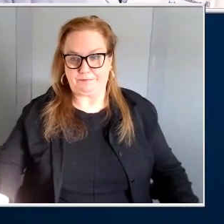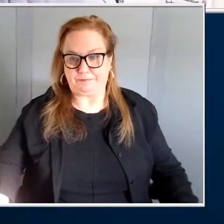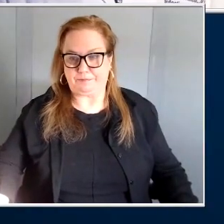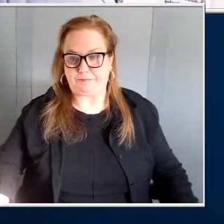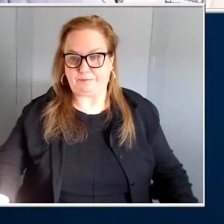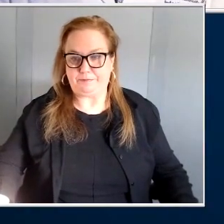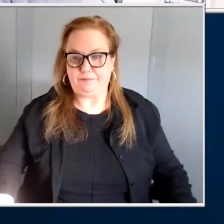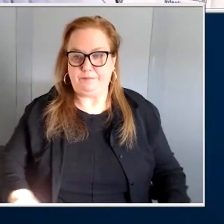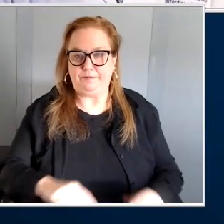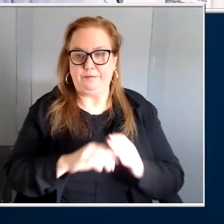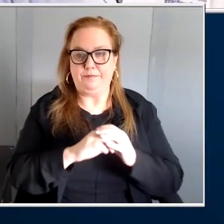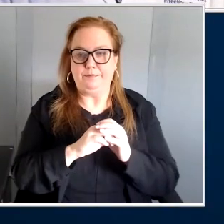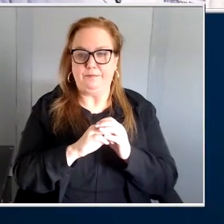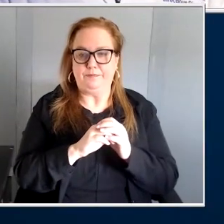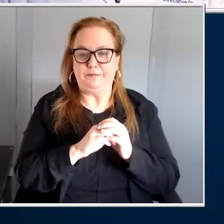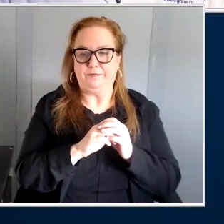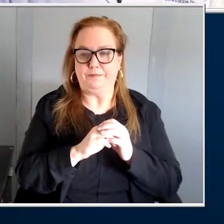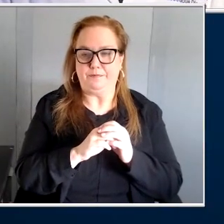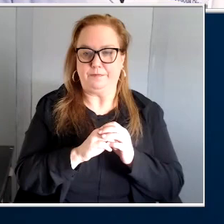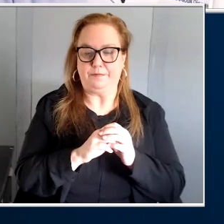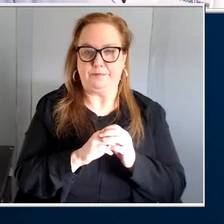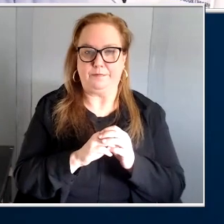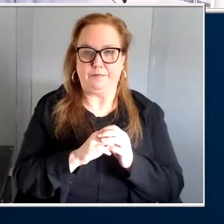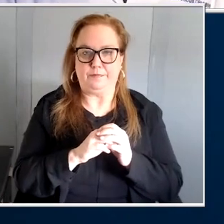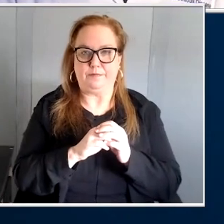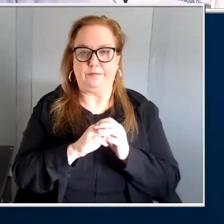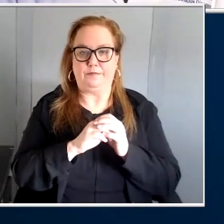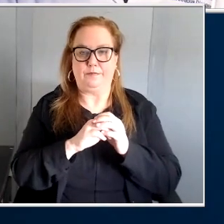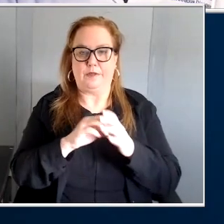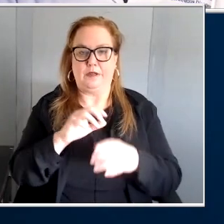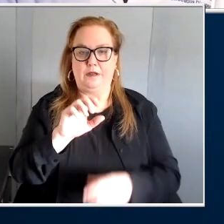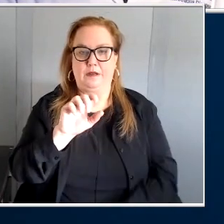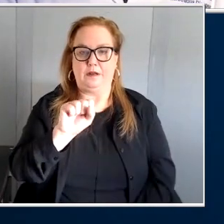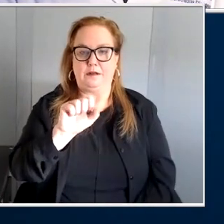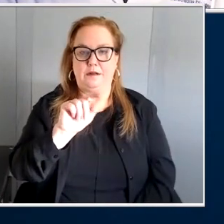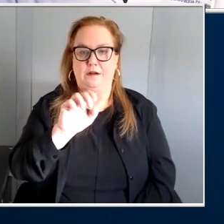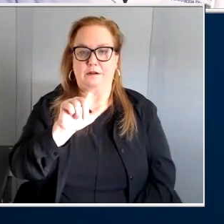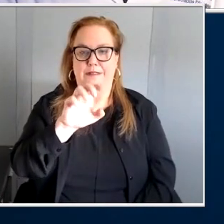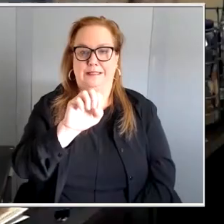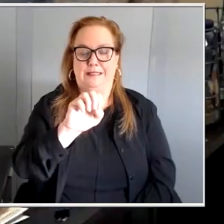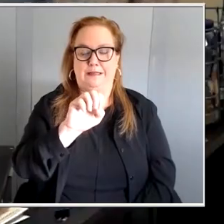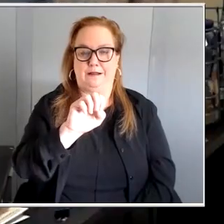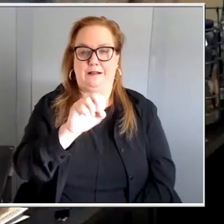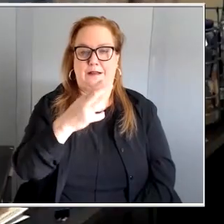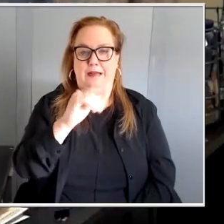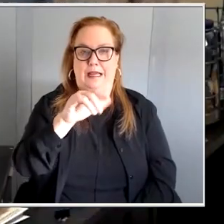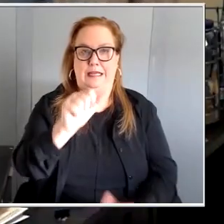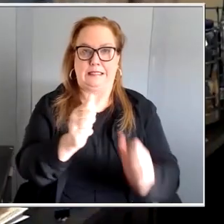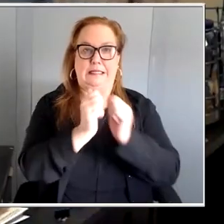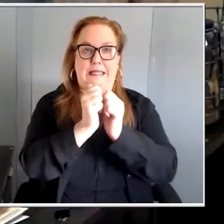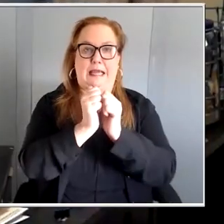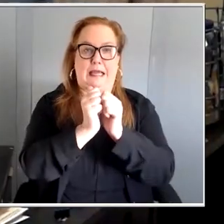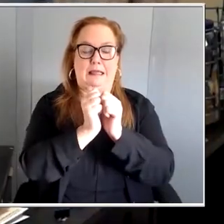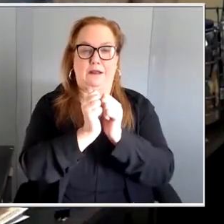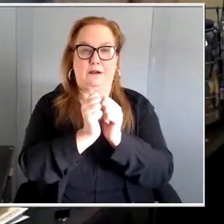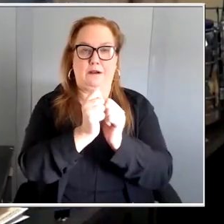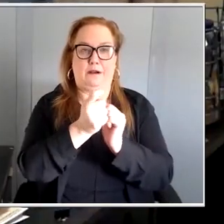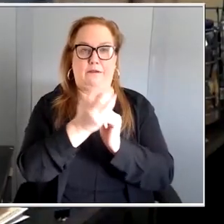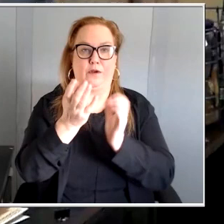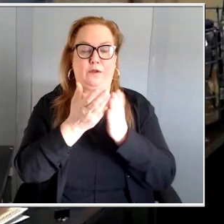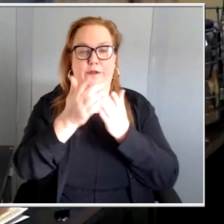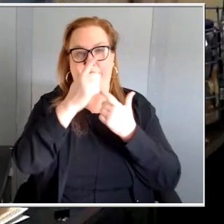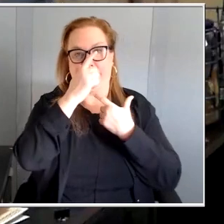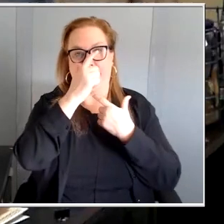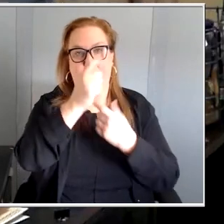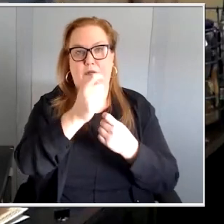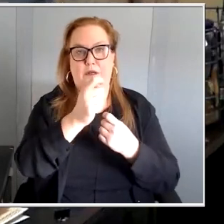Dr. Kammerer. I'm going to fuse Dr. Steele and Dr. Hayes together. A couple things that I think are really interesting. One is